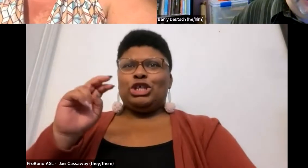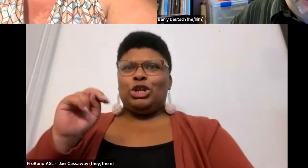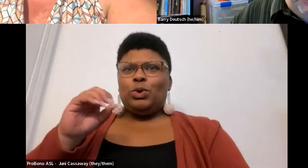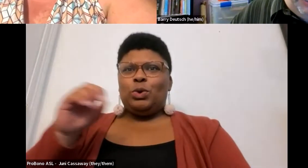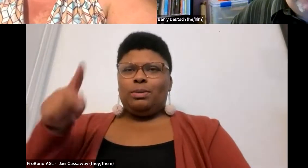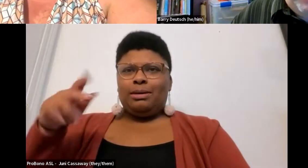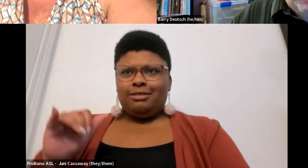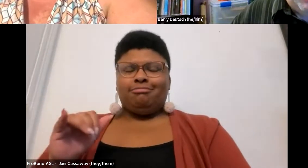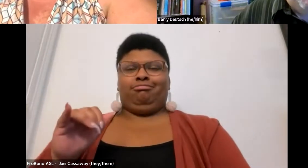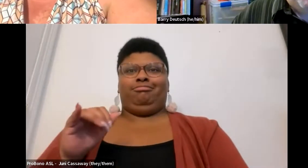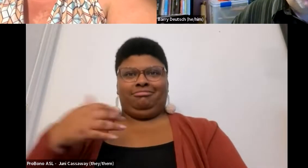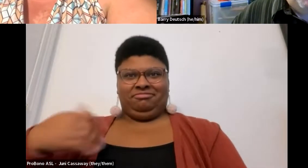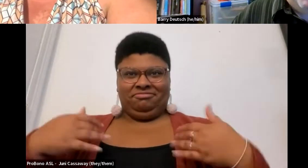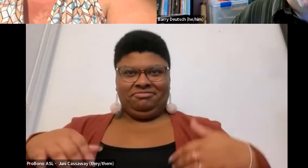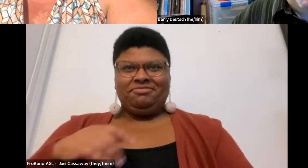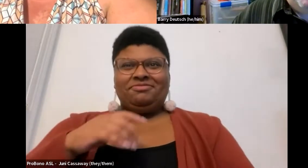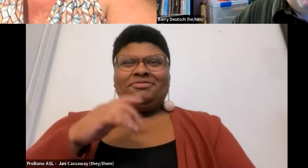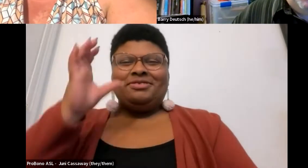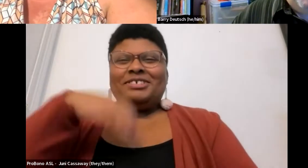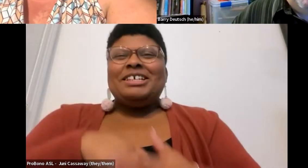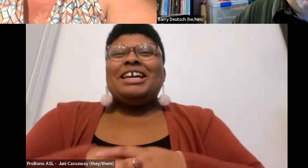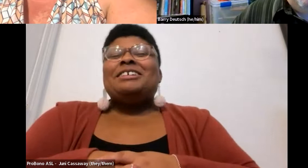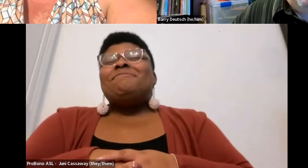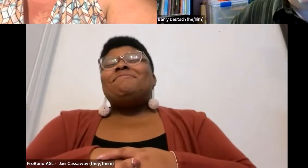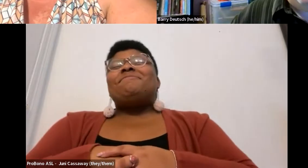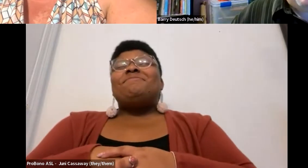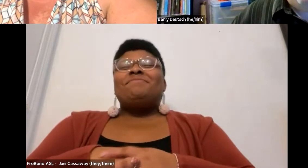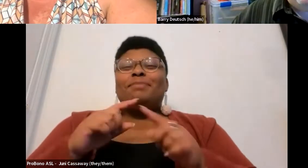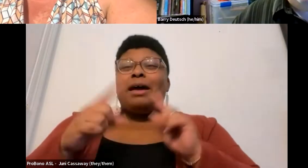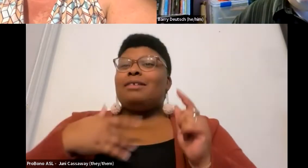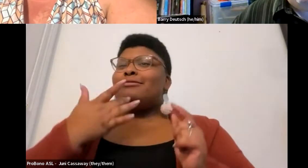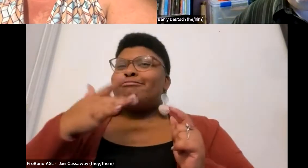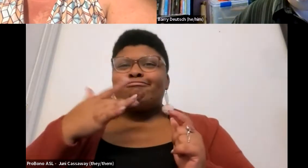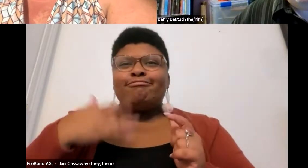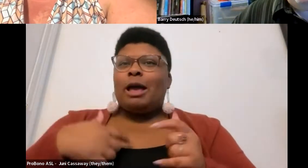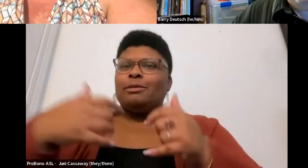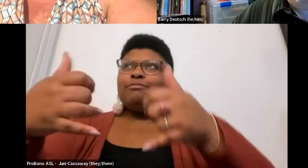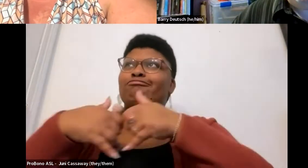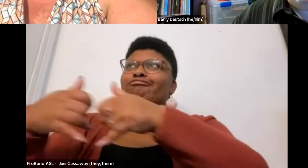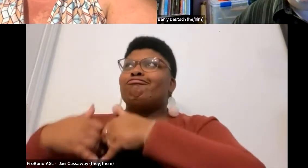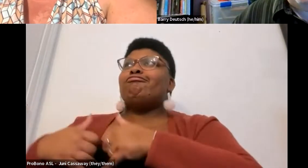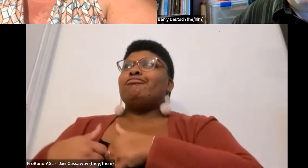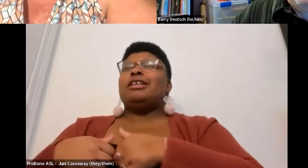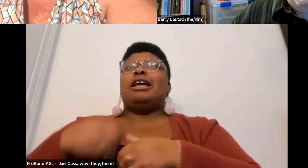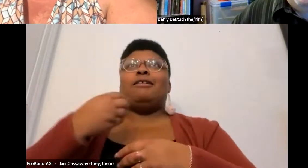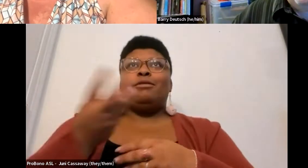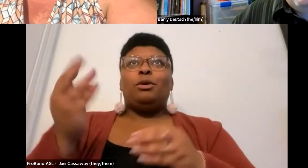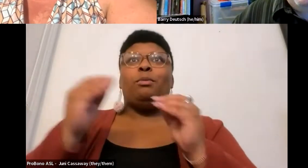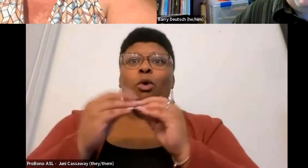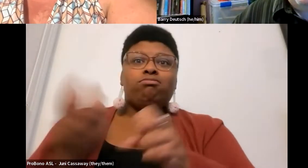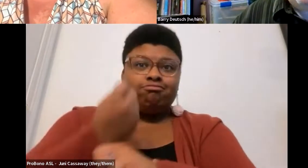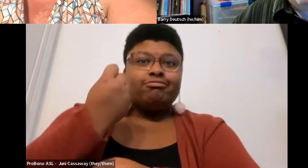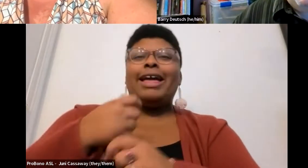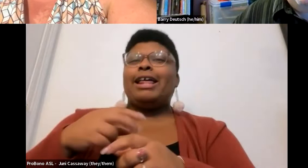And I've been lucky enough to win a few more awards and be nominated for more over the years, which is always